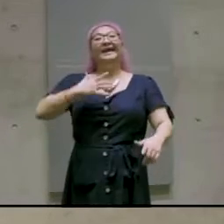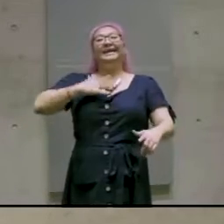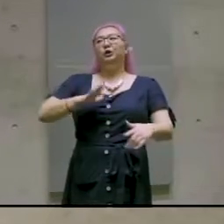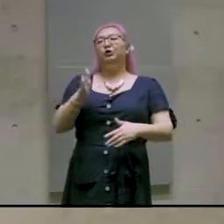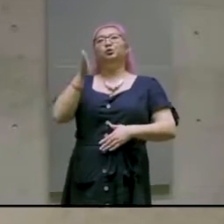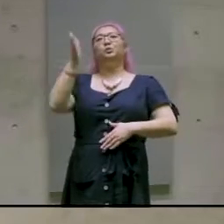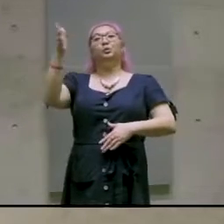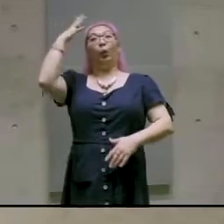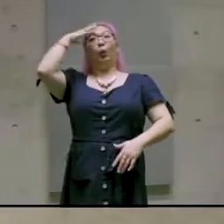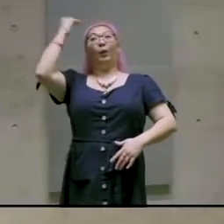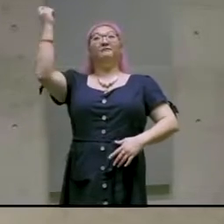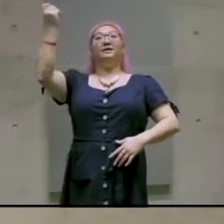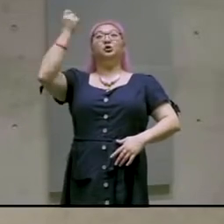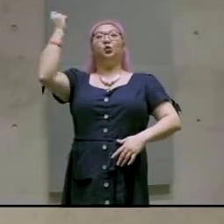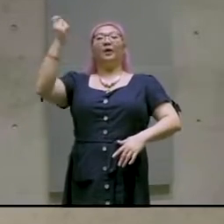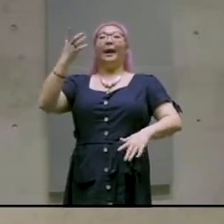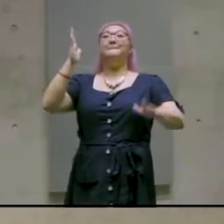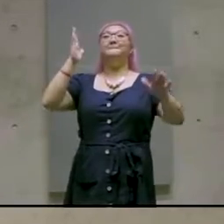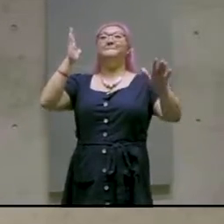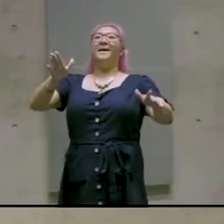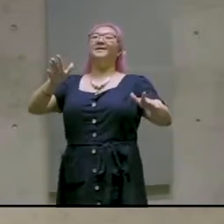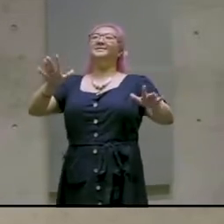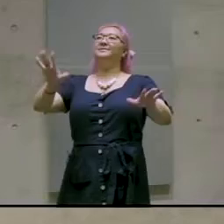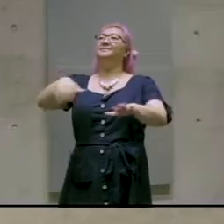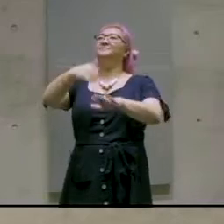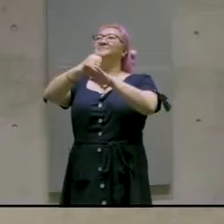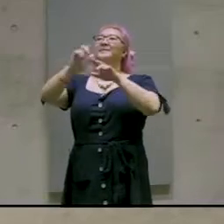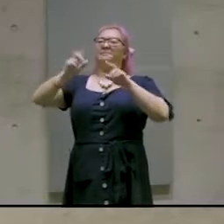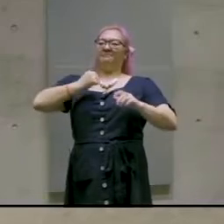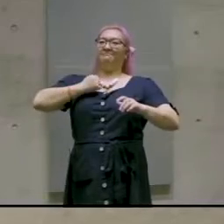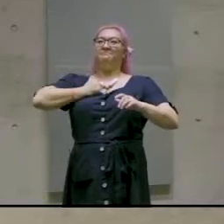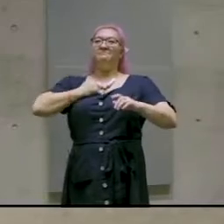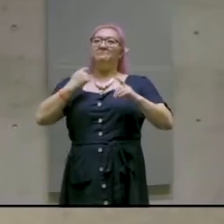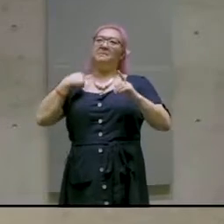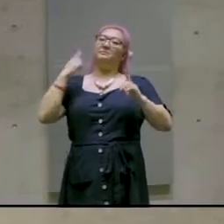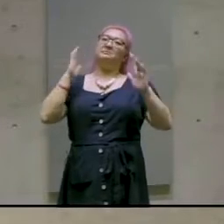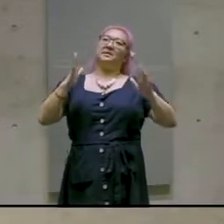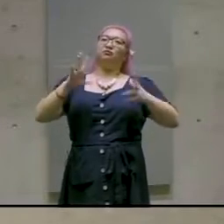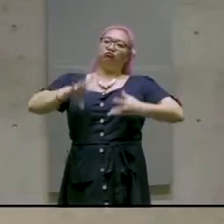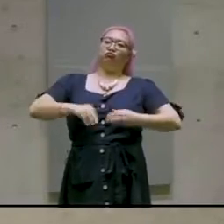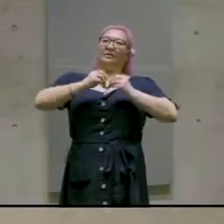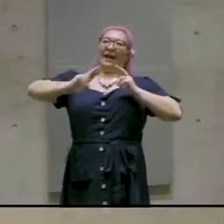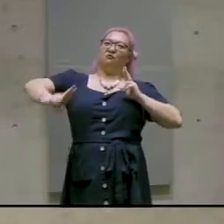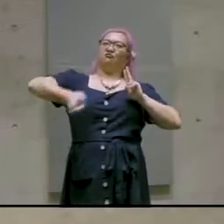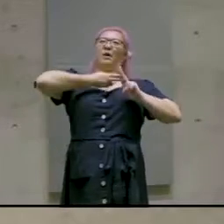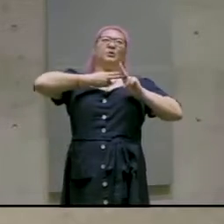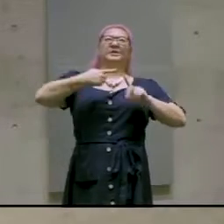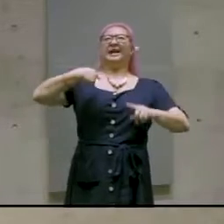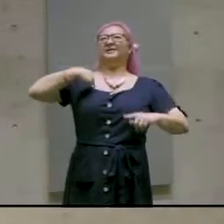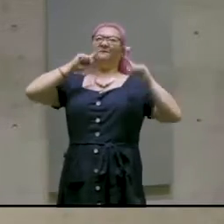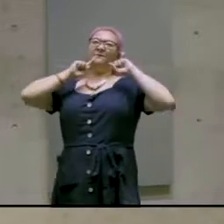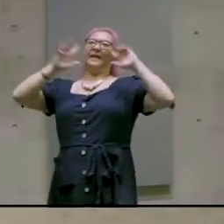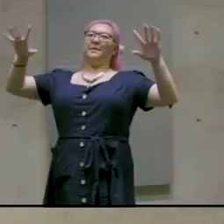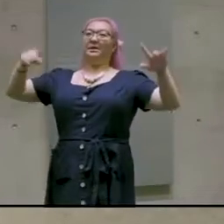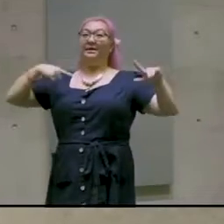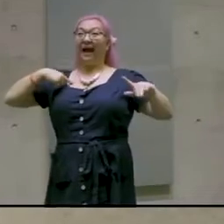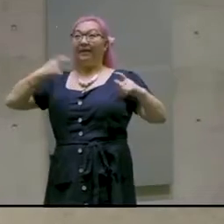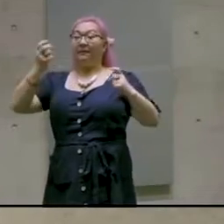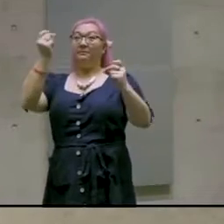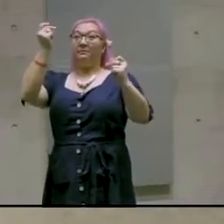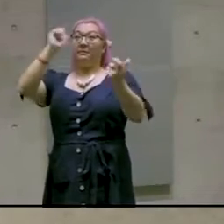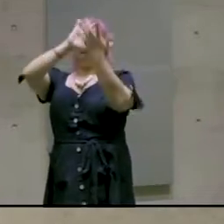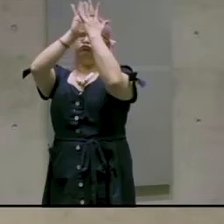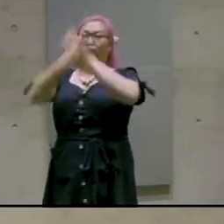then immediately get banished because the life of the Fall in London protagonist is a complicated one. As part of this